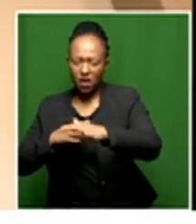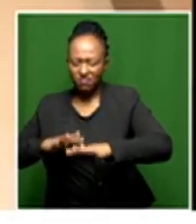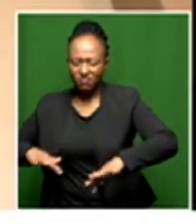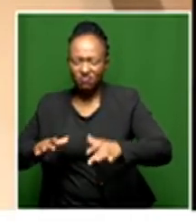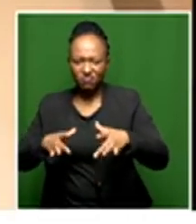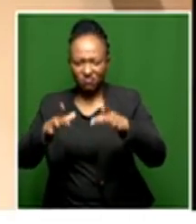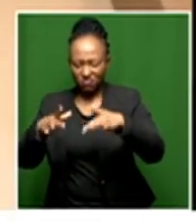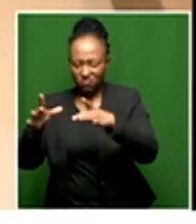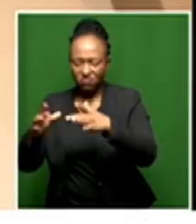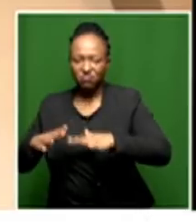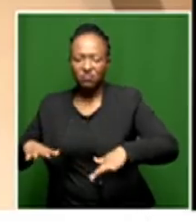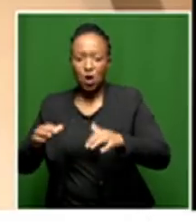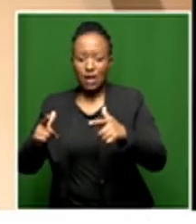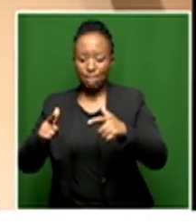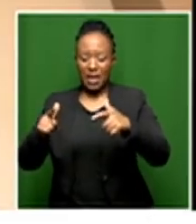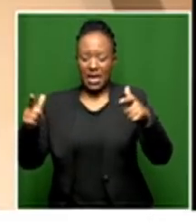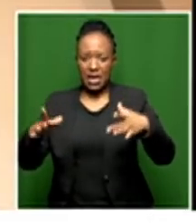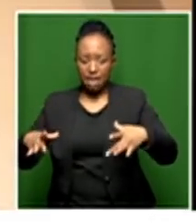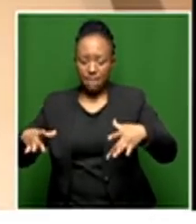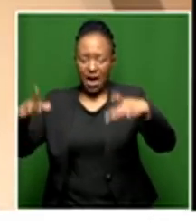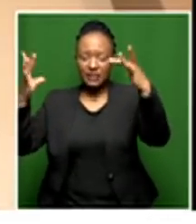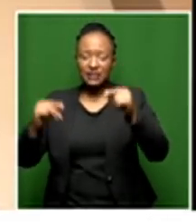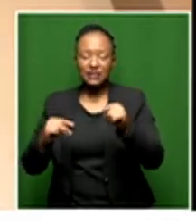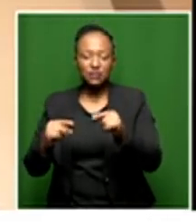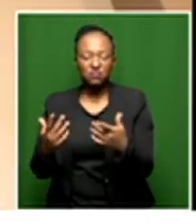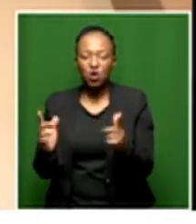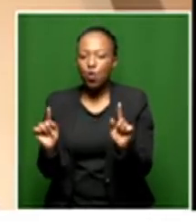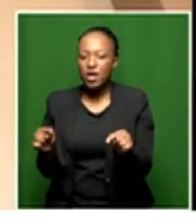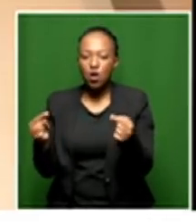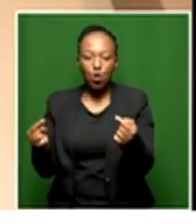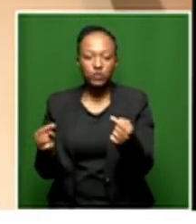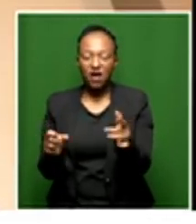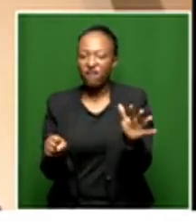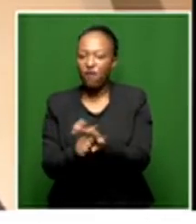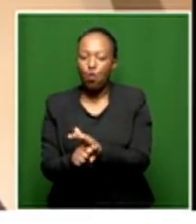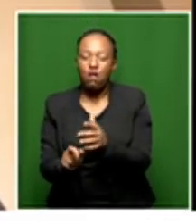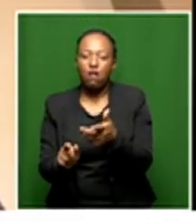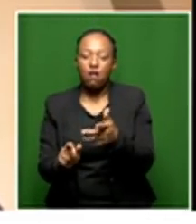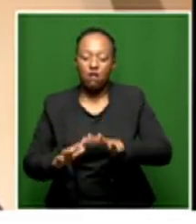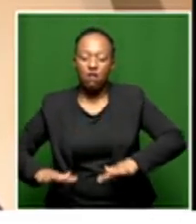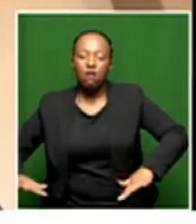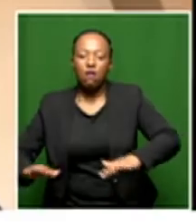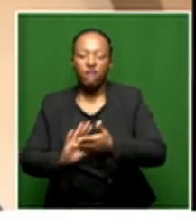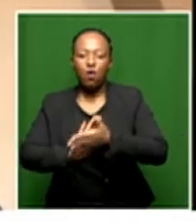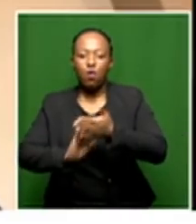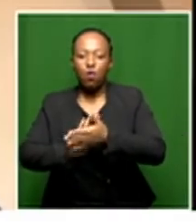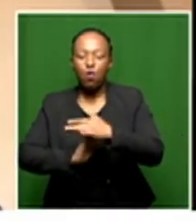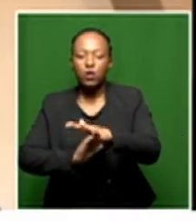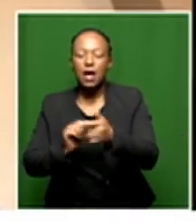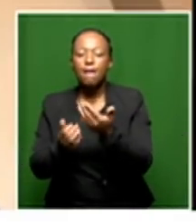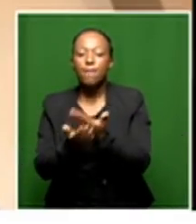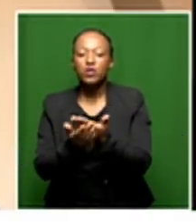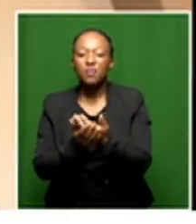of those plants would not necessarily allow us to be able to run the entire plant. So would be able to run possibly one